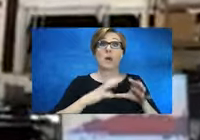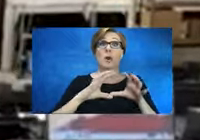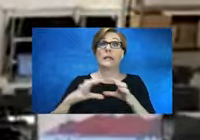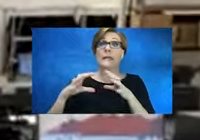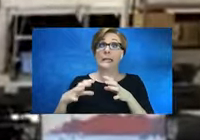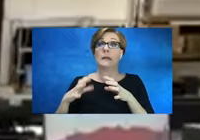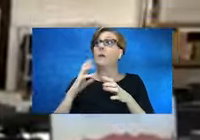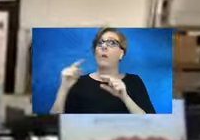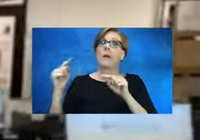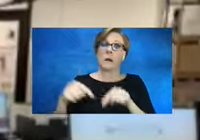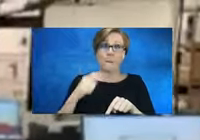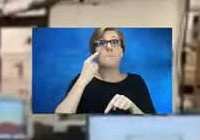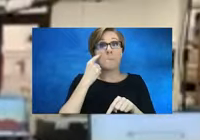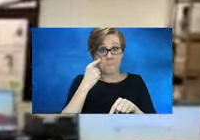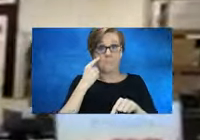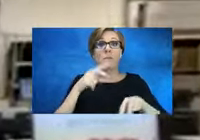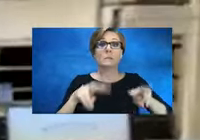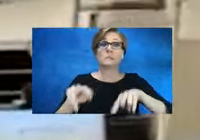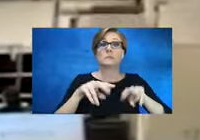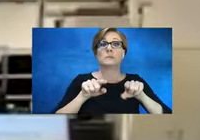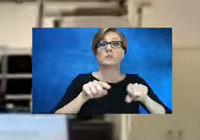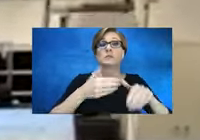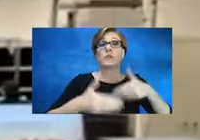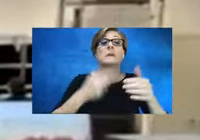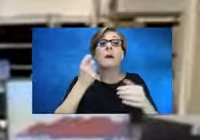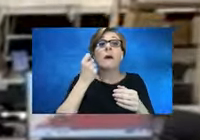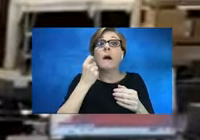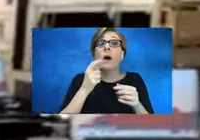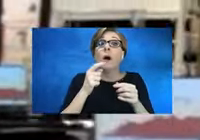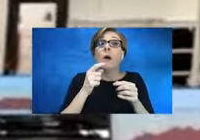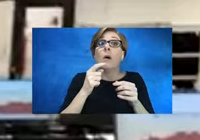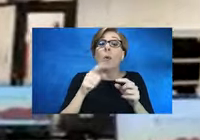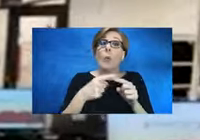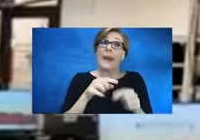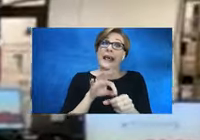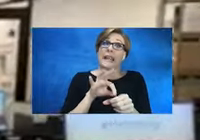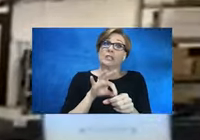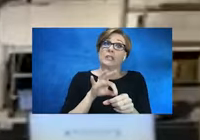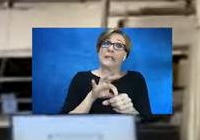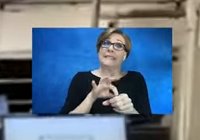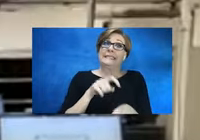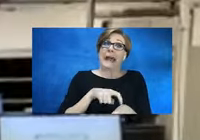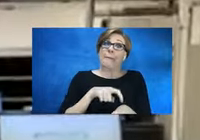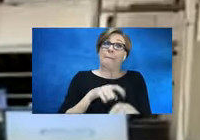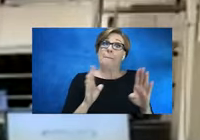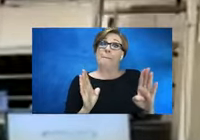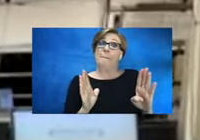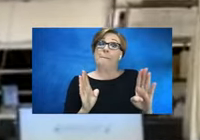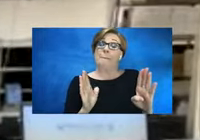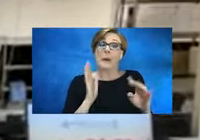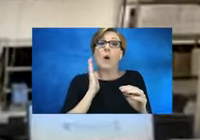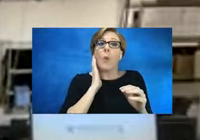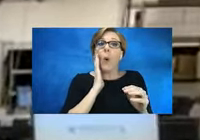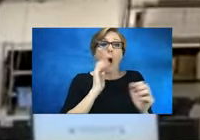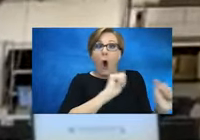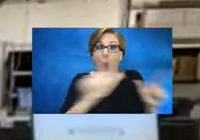highlight is when we are in an election, all of this equipment will be running. We'll have upwards of 100 different temporary